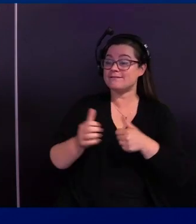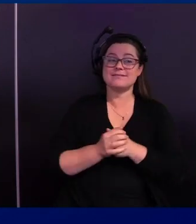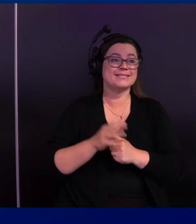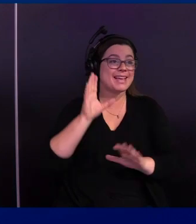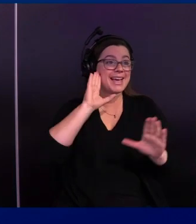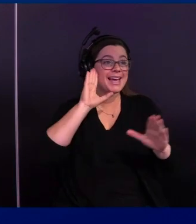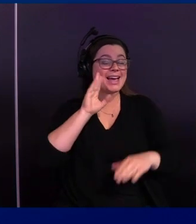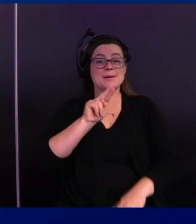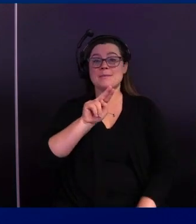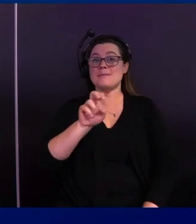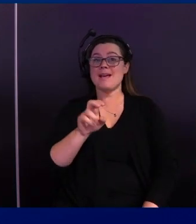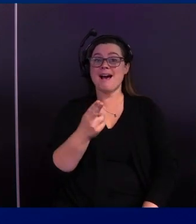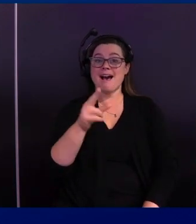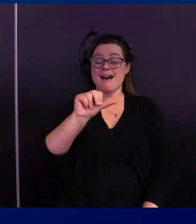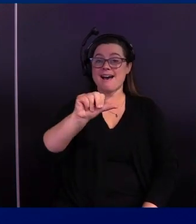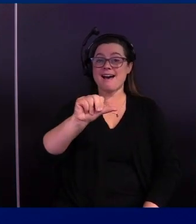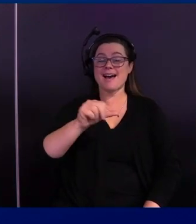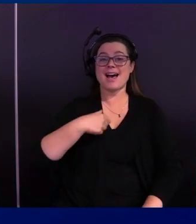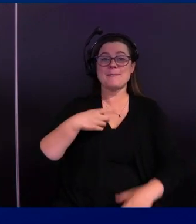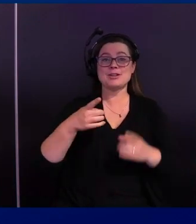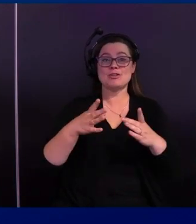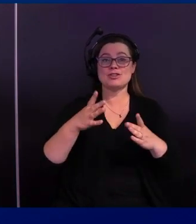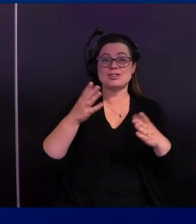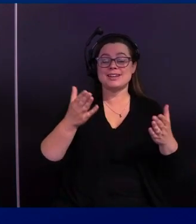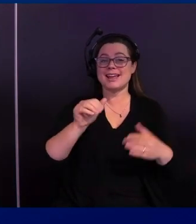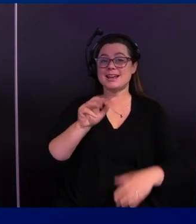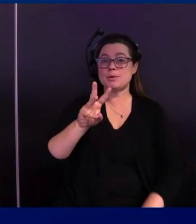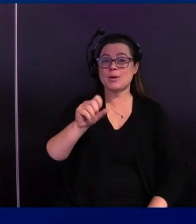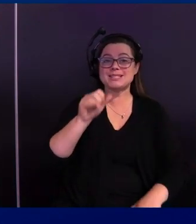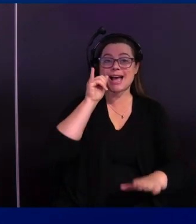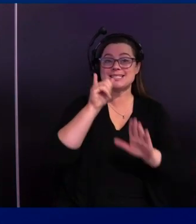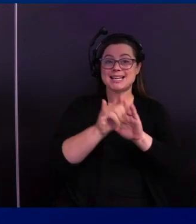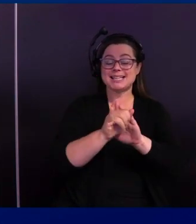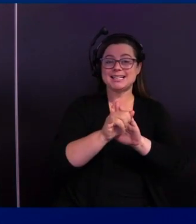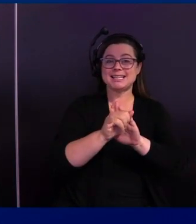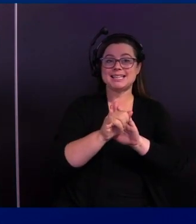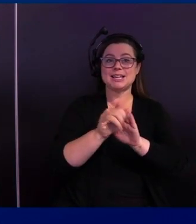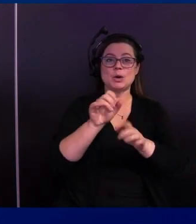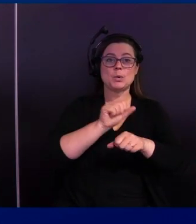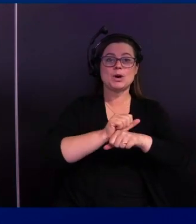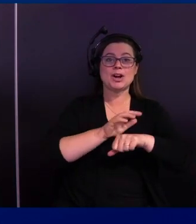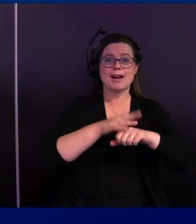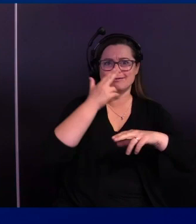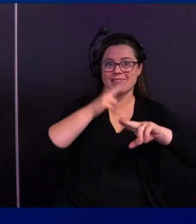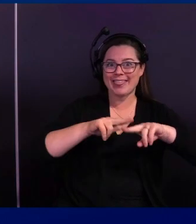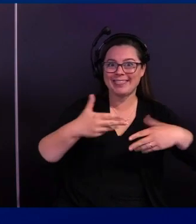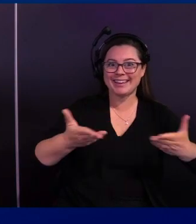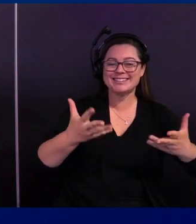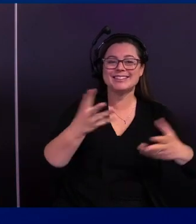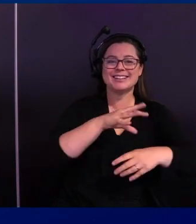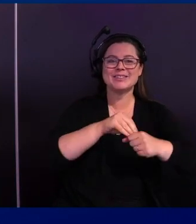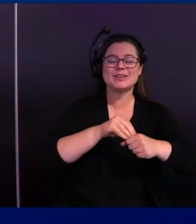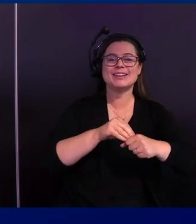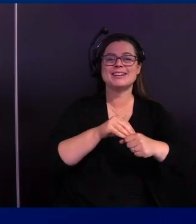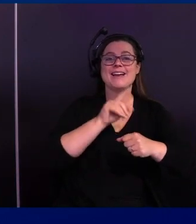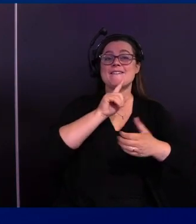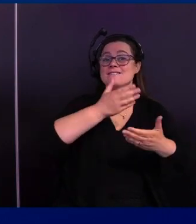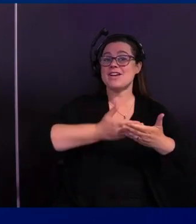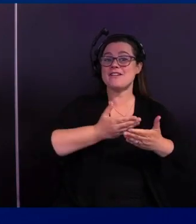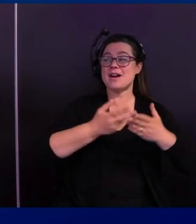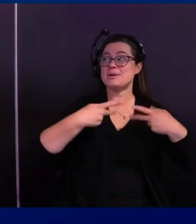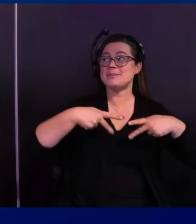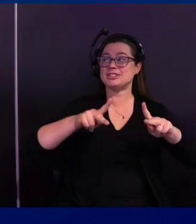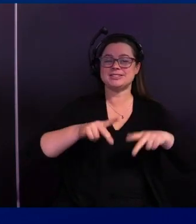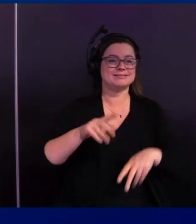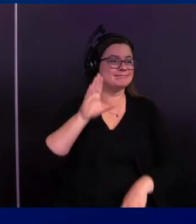Hi, I'm Neha. I am a director in AWS Identity. I work on fun things, including verified permissions. Hi,